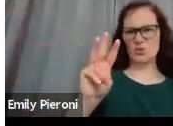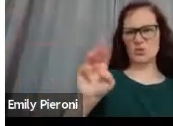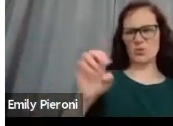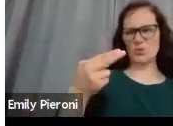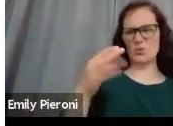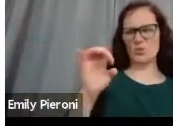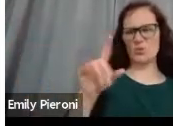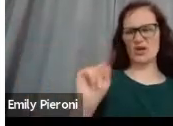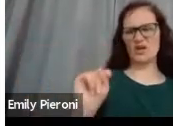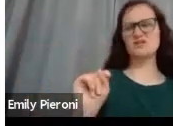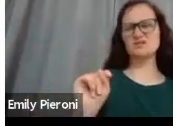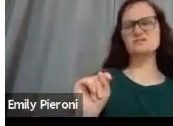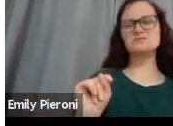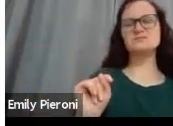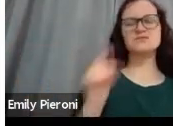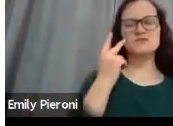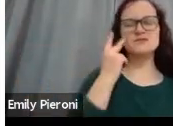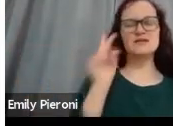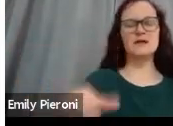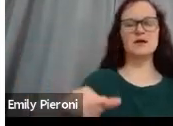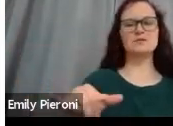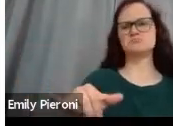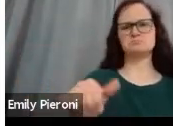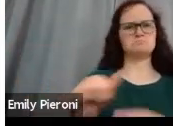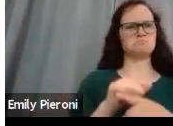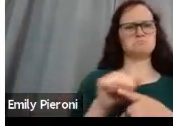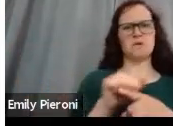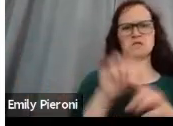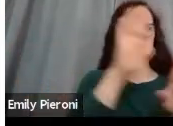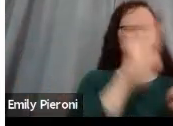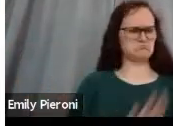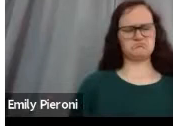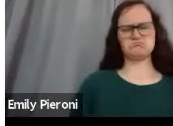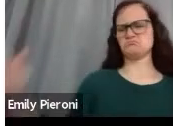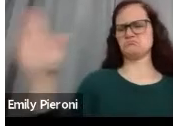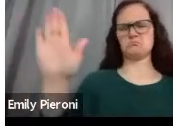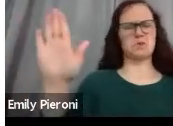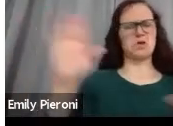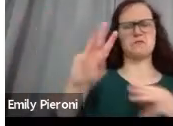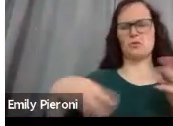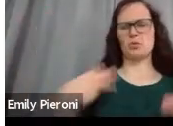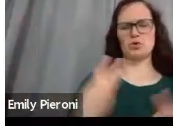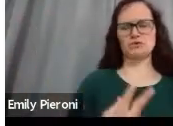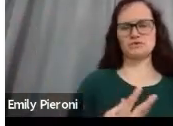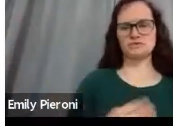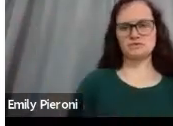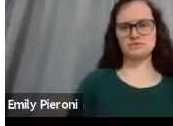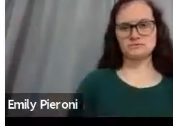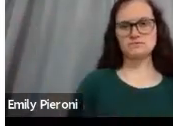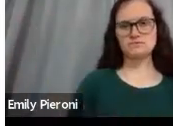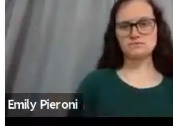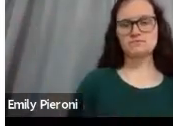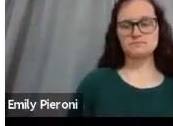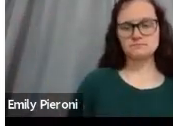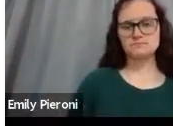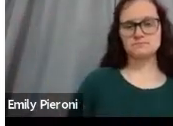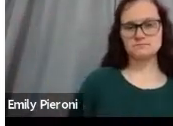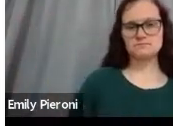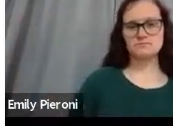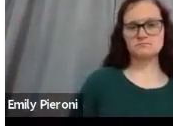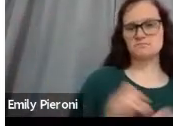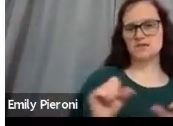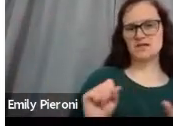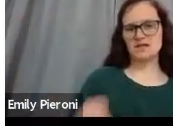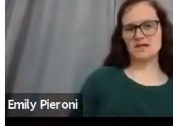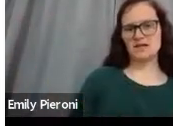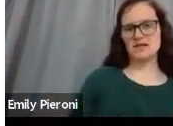it's a fairly common practice globally, and it's something that adds many different values to